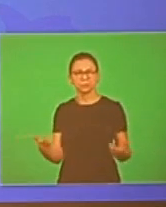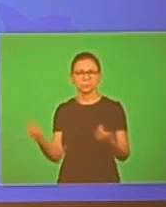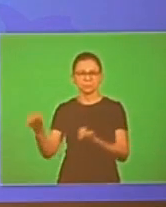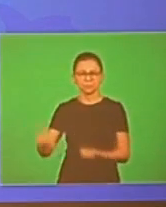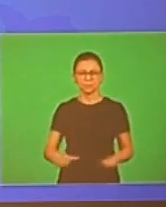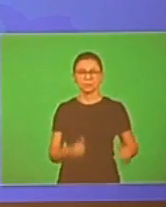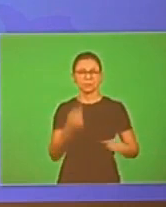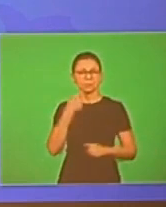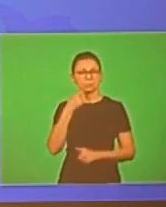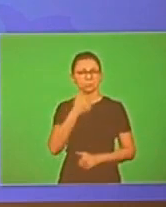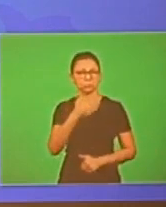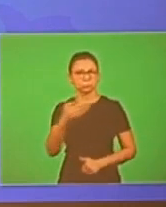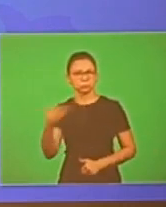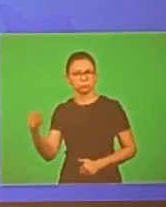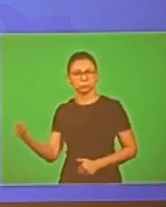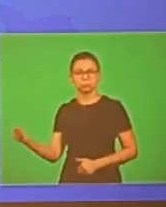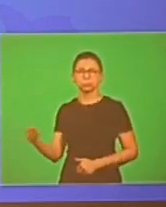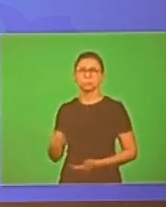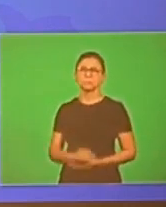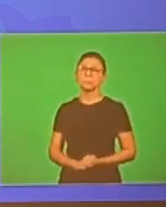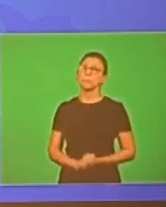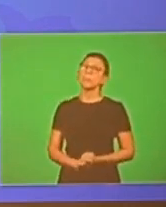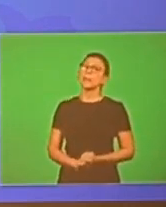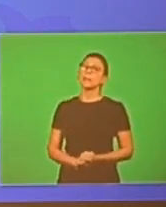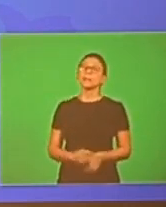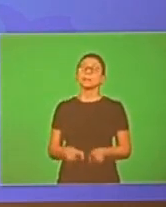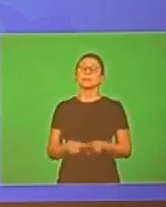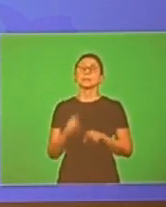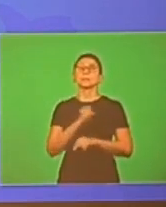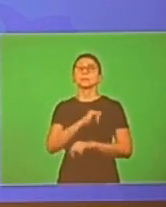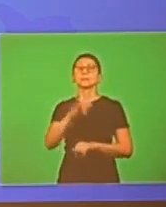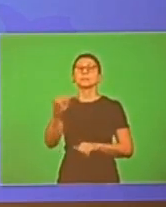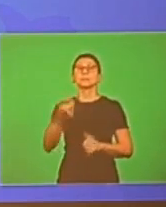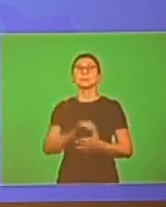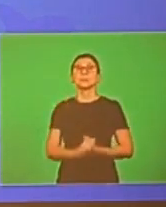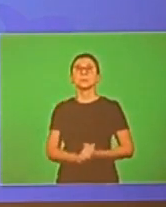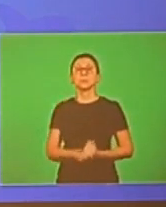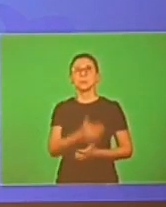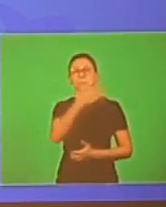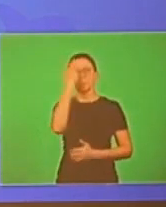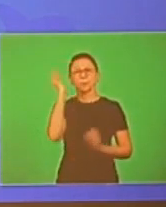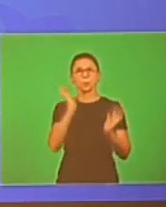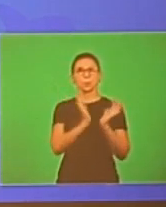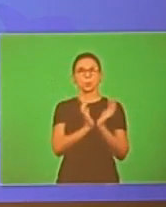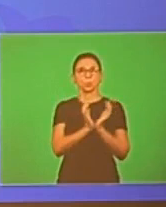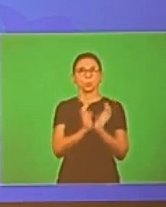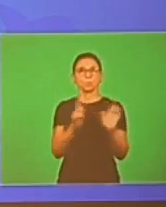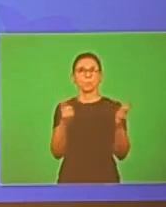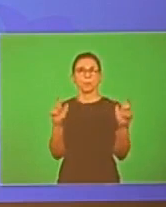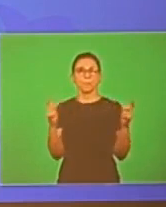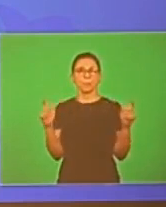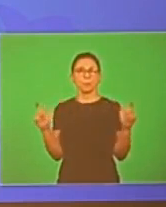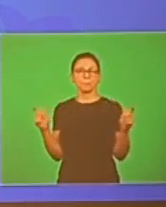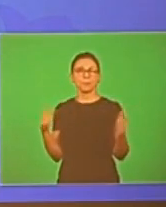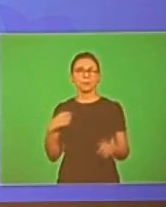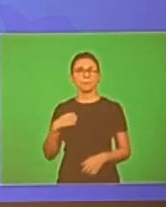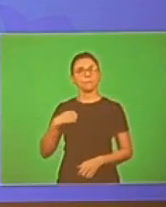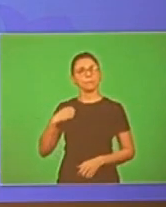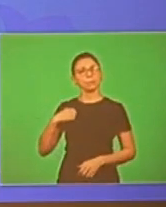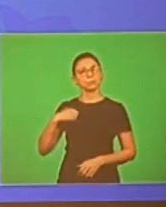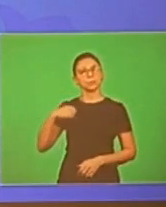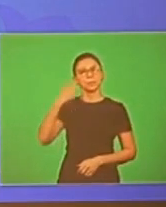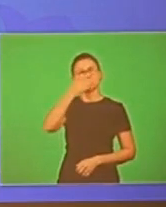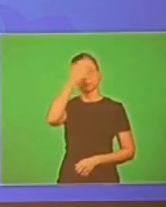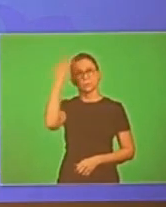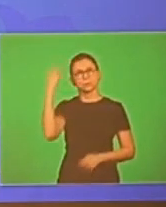in Vila Velha. Now we would like to inform That is, we are having a volunteer together,